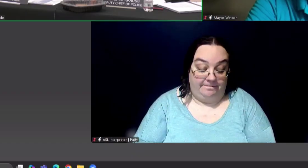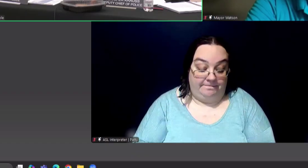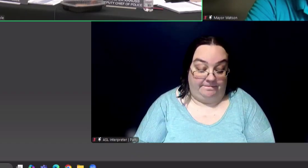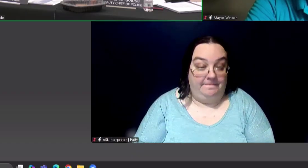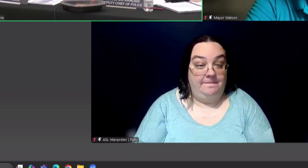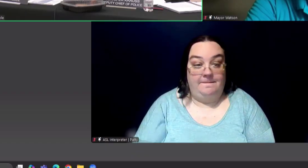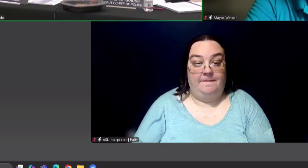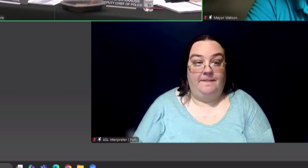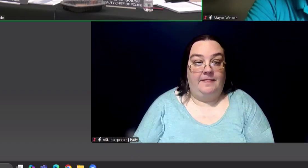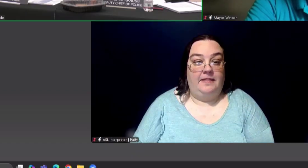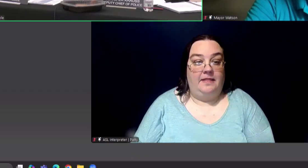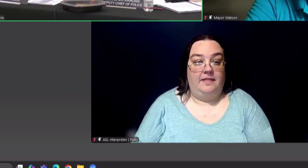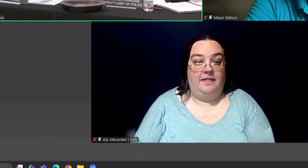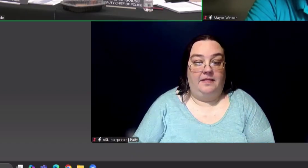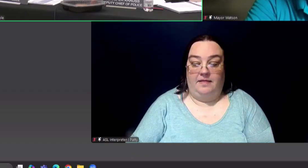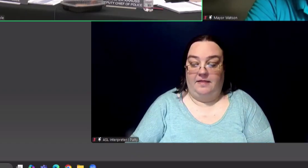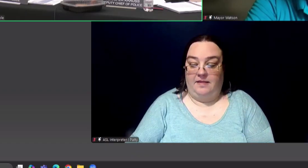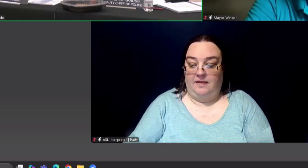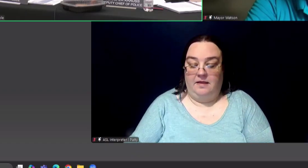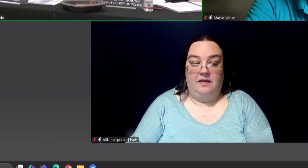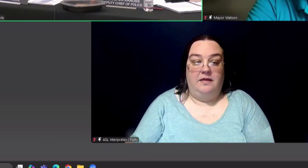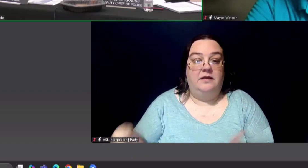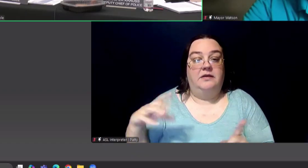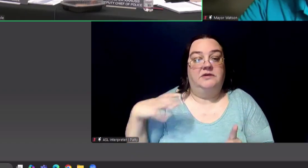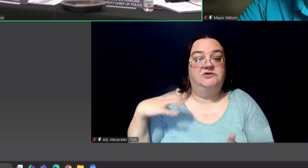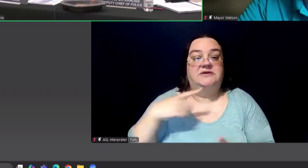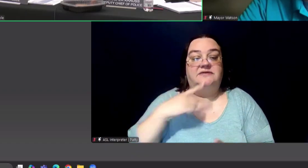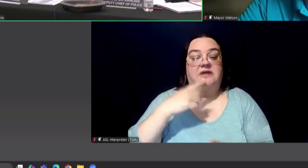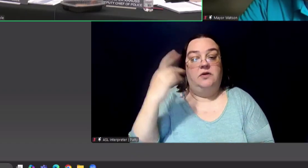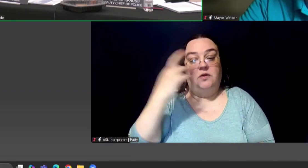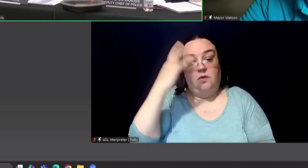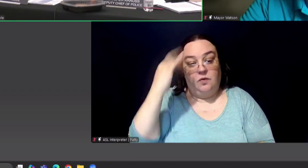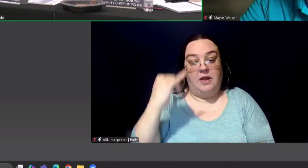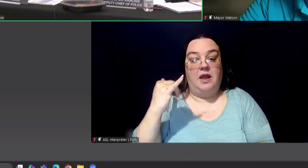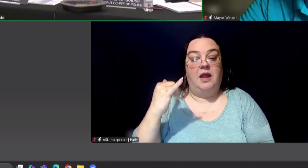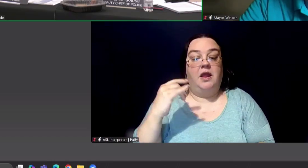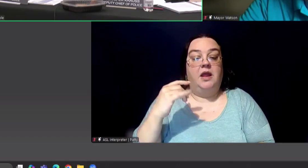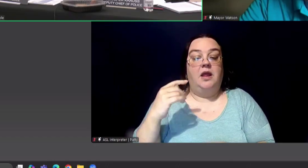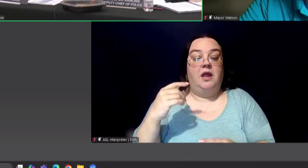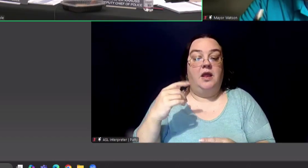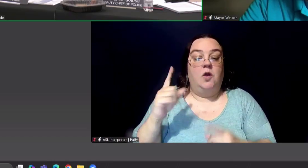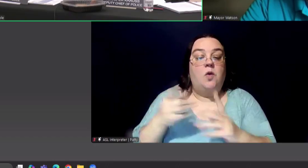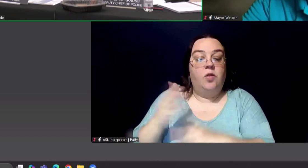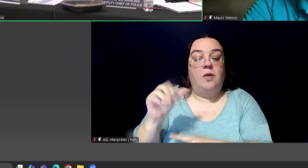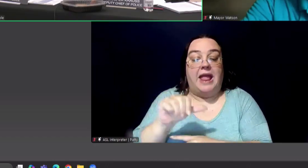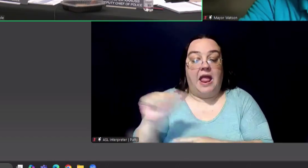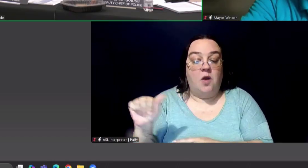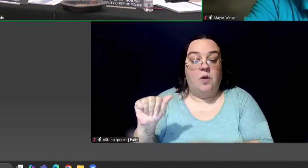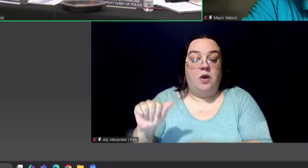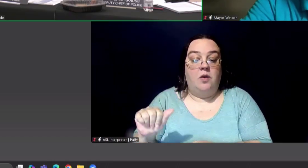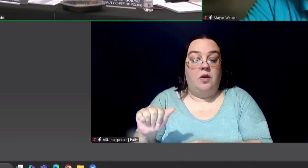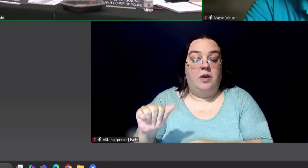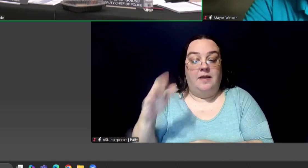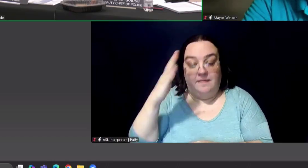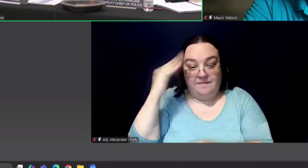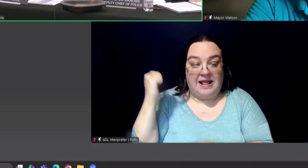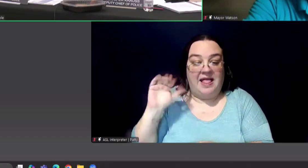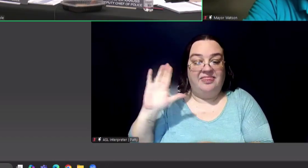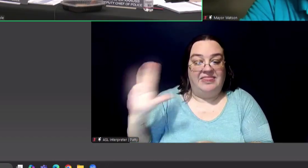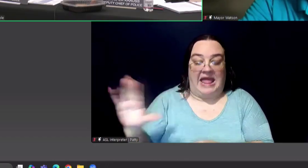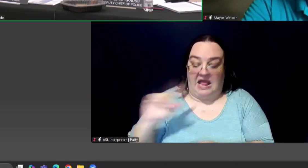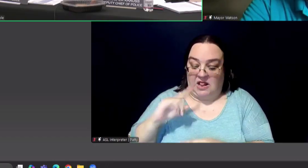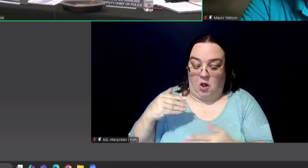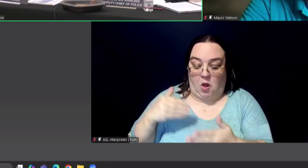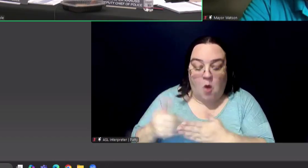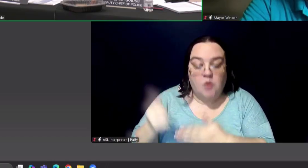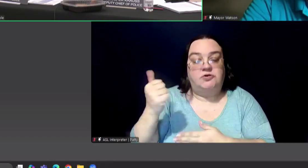And the reason we're going through Anne Arundel County, just to answer that question, the Anne Arundel County Community Foundation is because they're the closest foundation to Cheverly